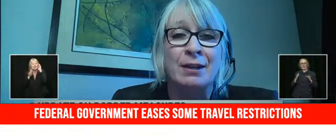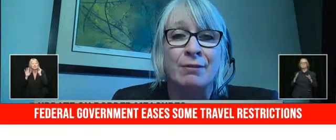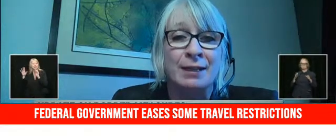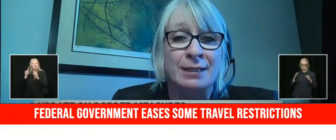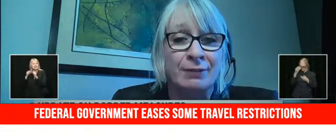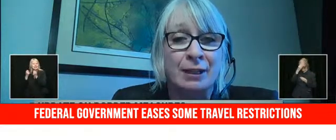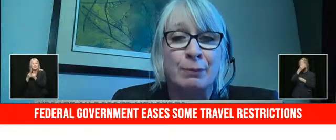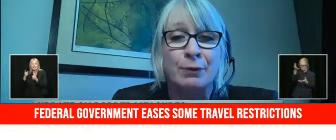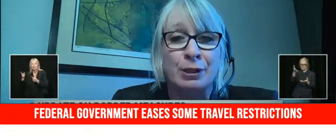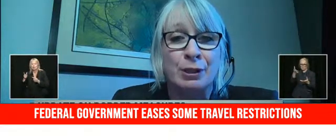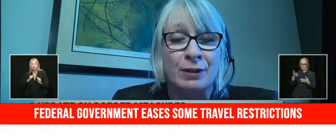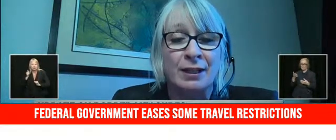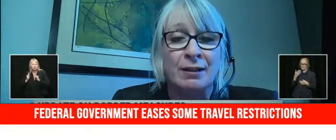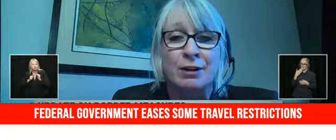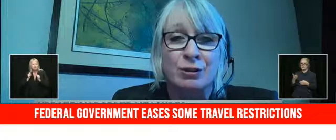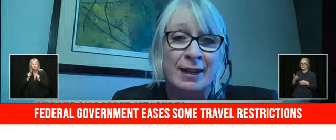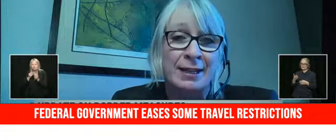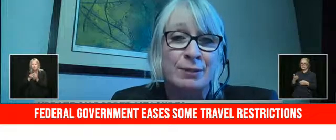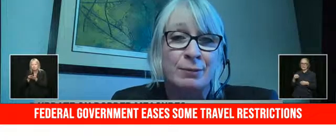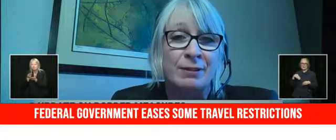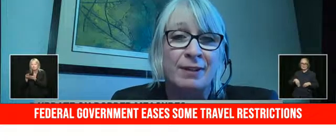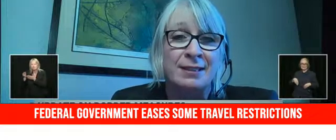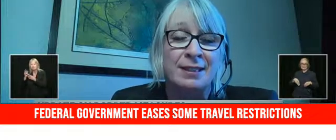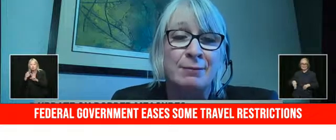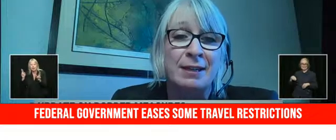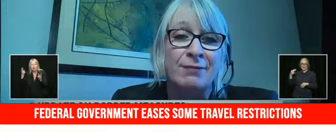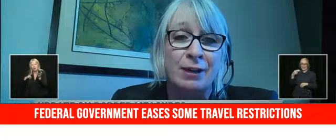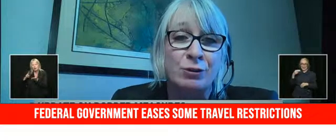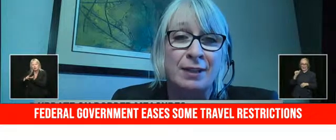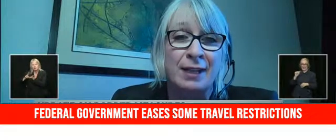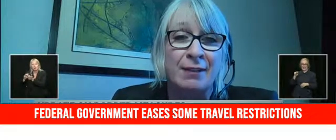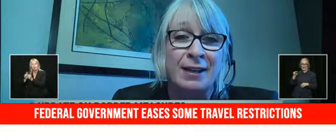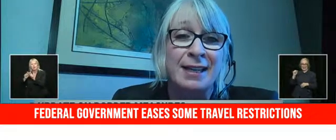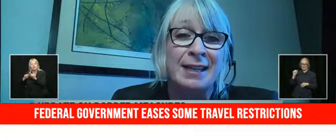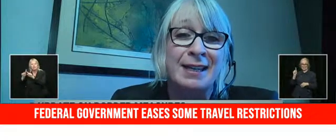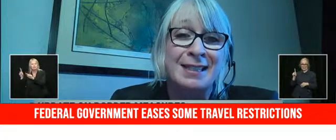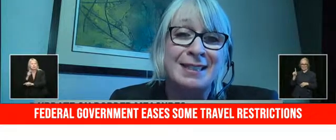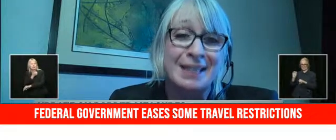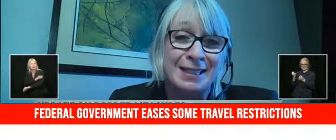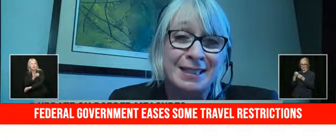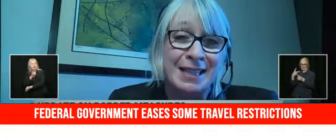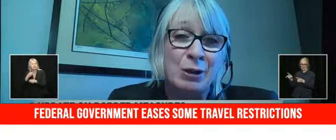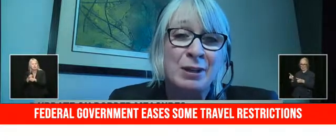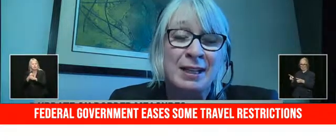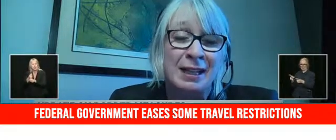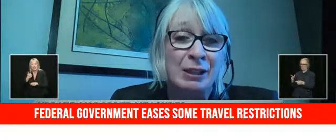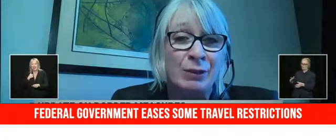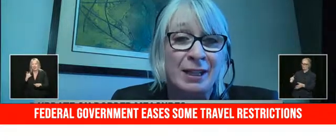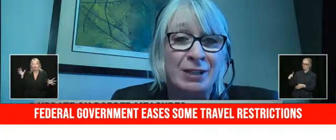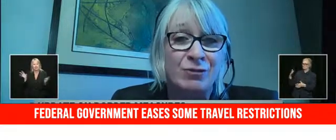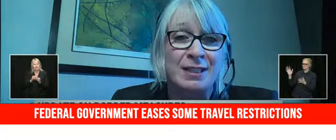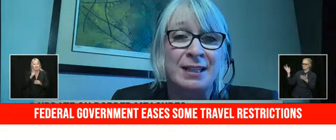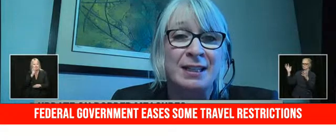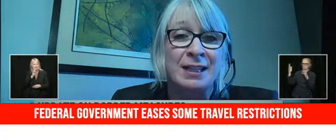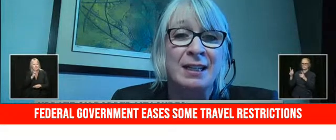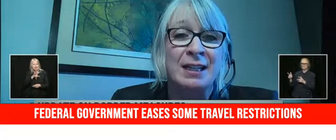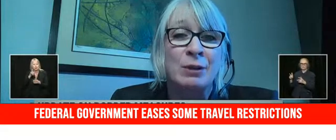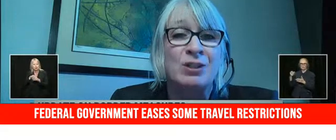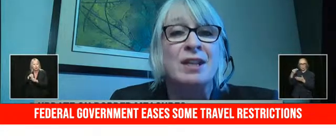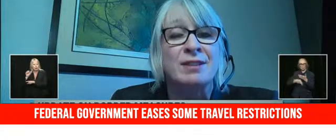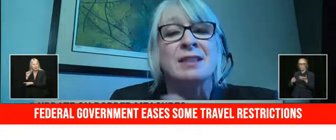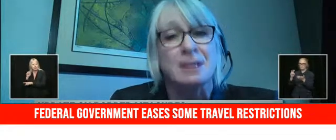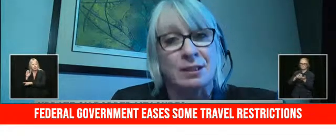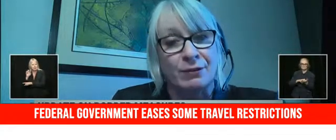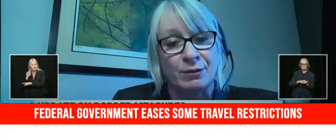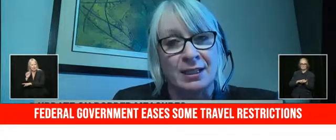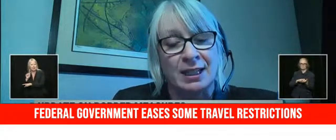been aggressively procuring contracts with vaccine manufacturers. In fact, Canada has 6 now, including AstraZeneca, which